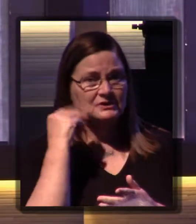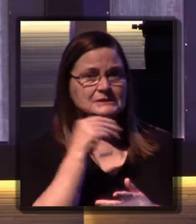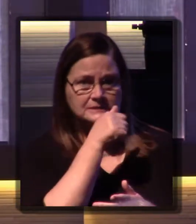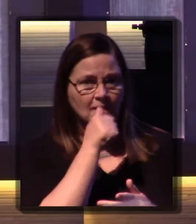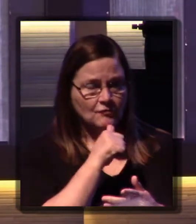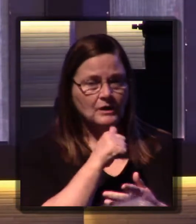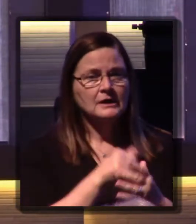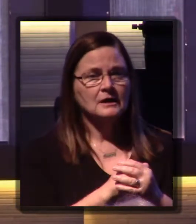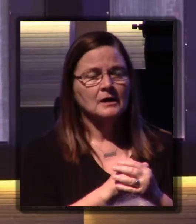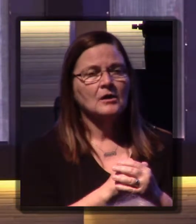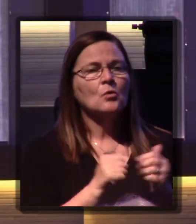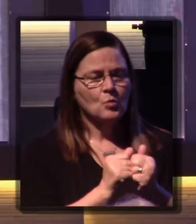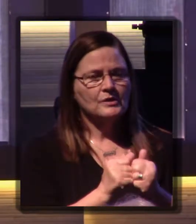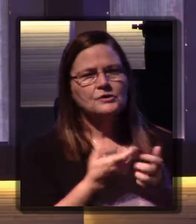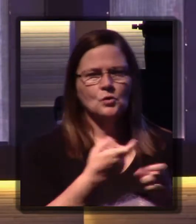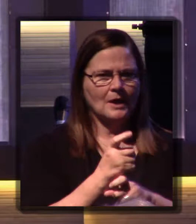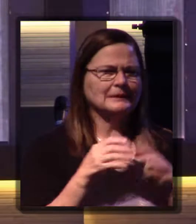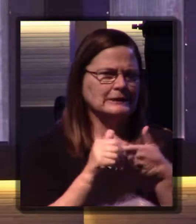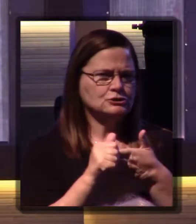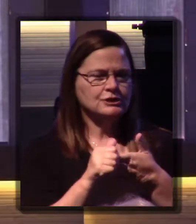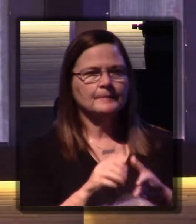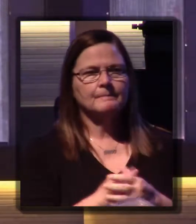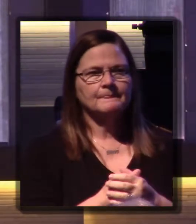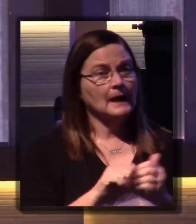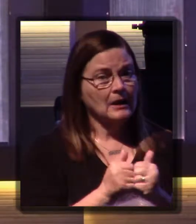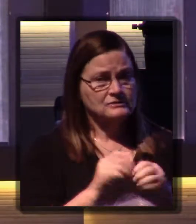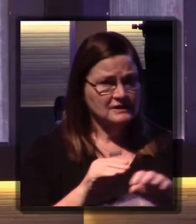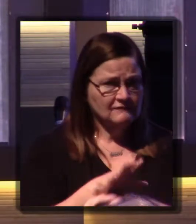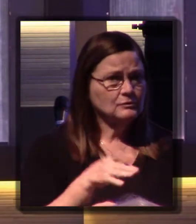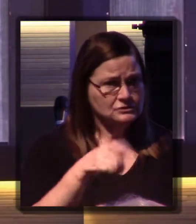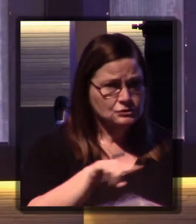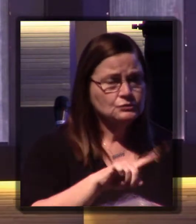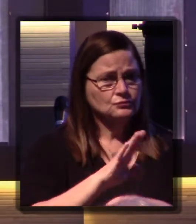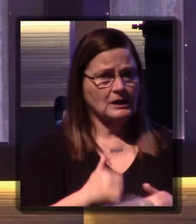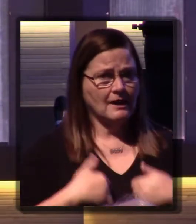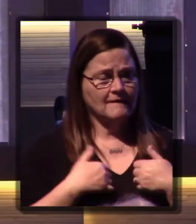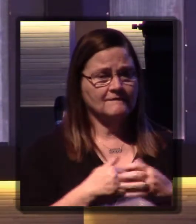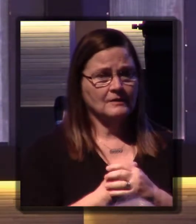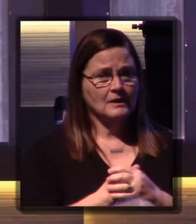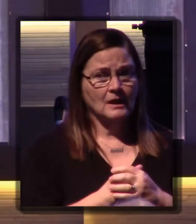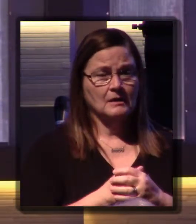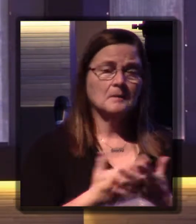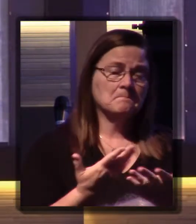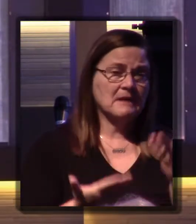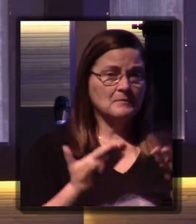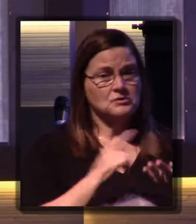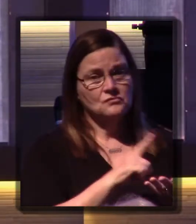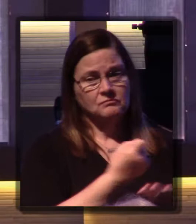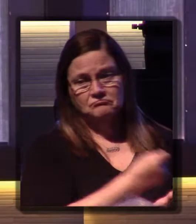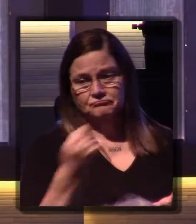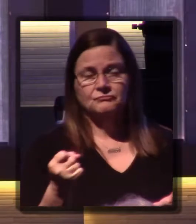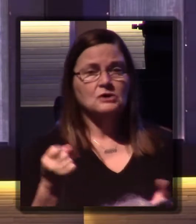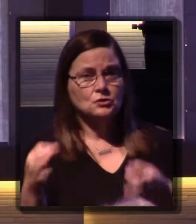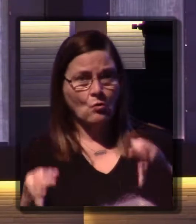personal examples of suffering under corrupt leadership. How has that impacted you? Have you been to court, for instance?